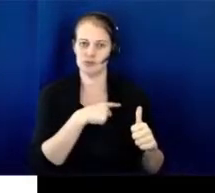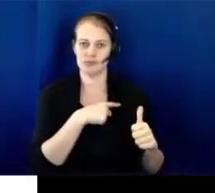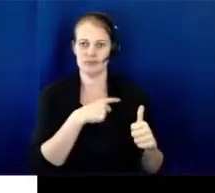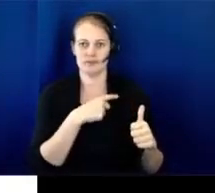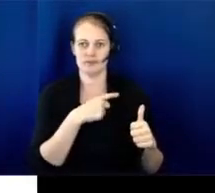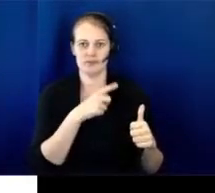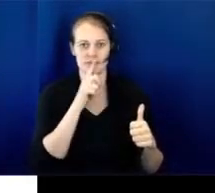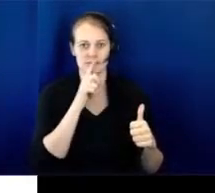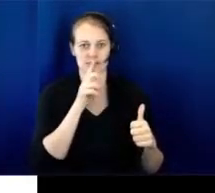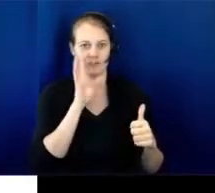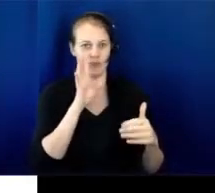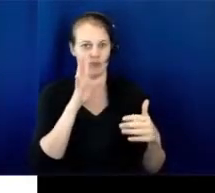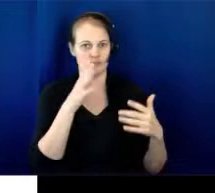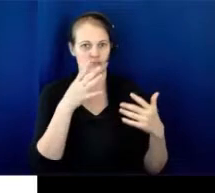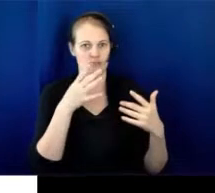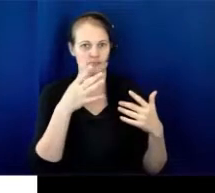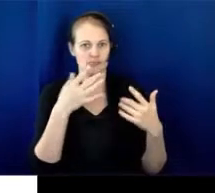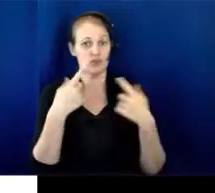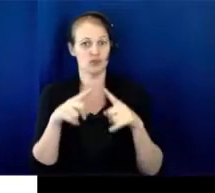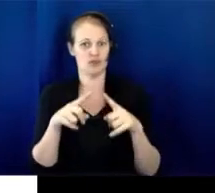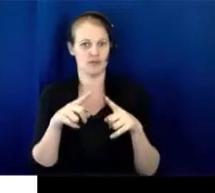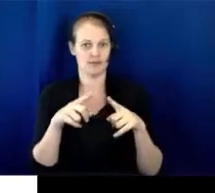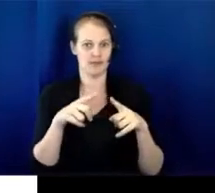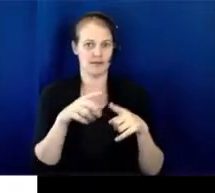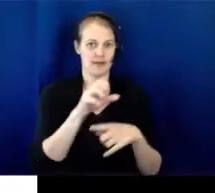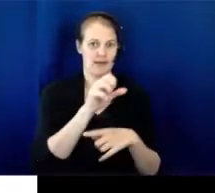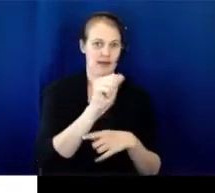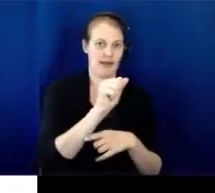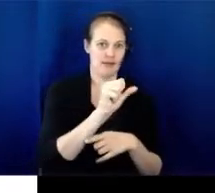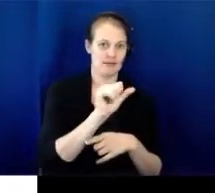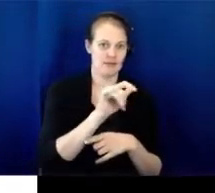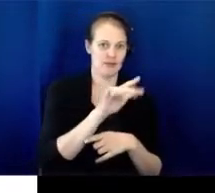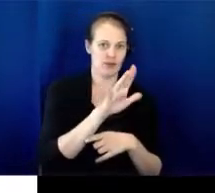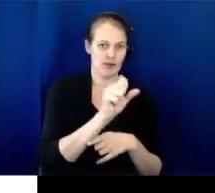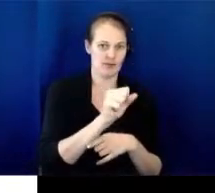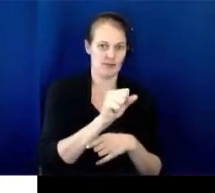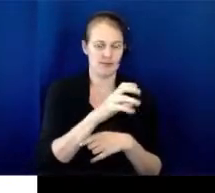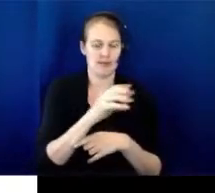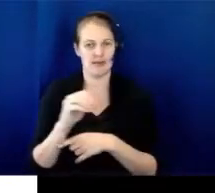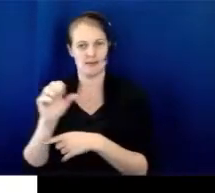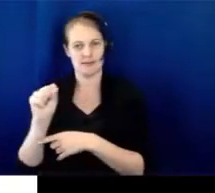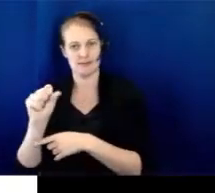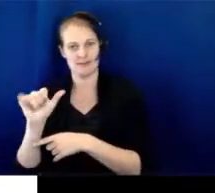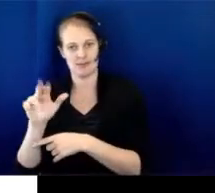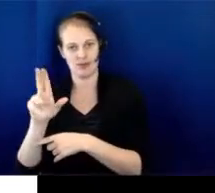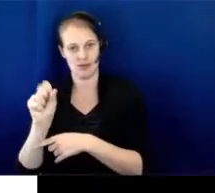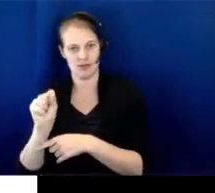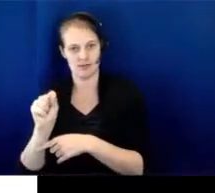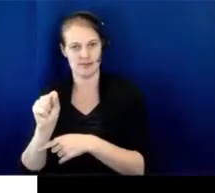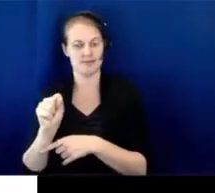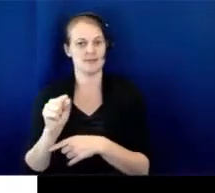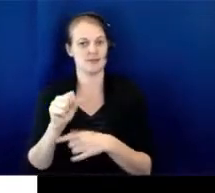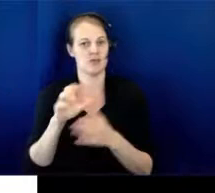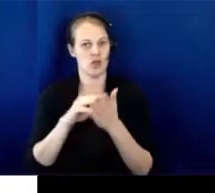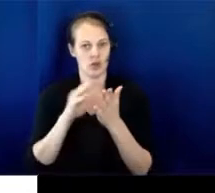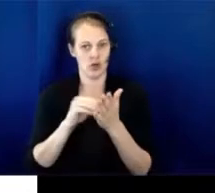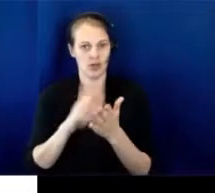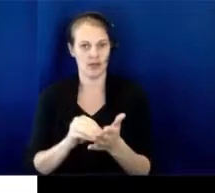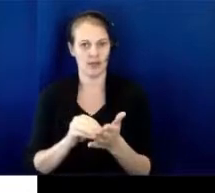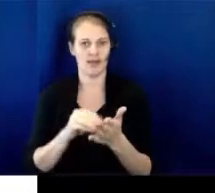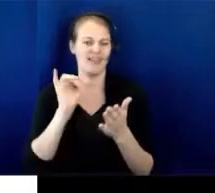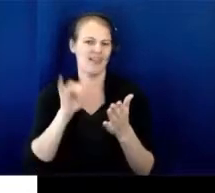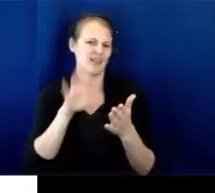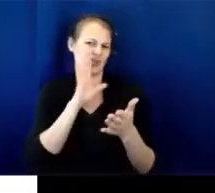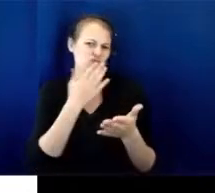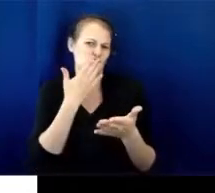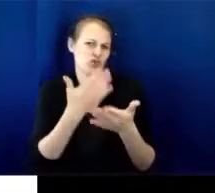in asynchronous and synchronous education. So that way your students know what to expect from the day and what skills or knowledge points